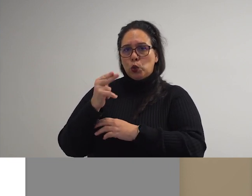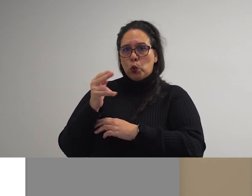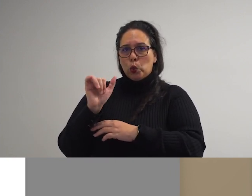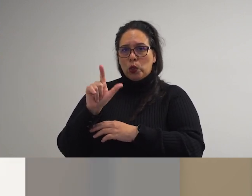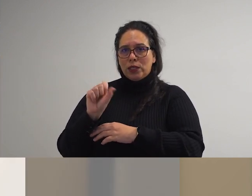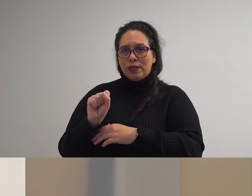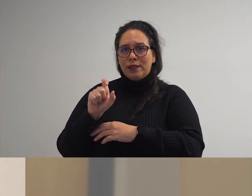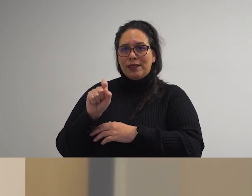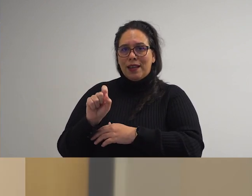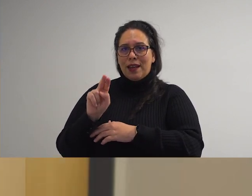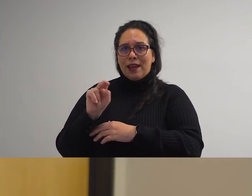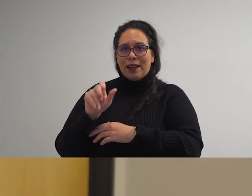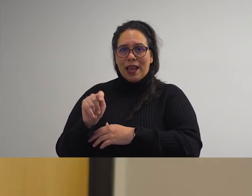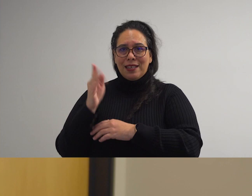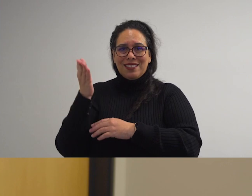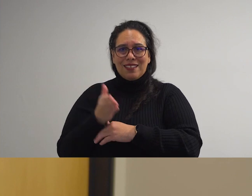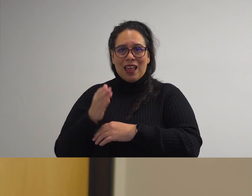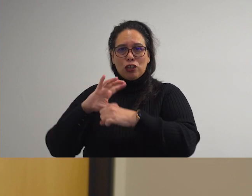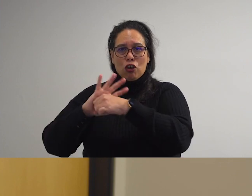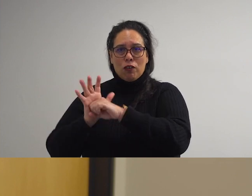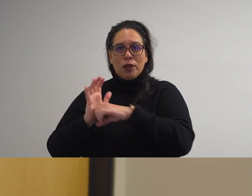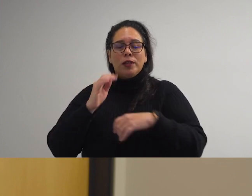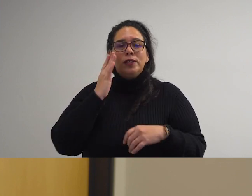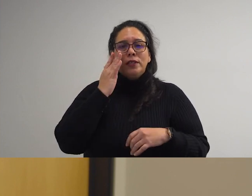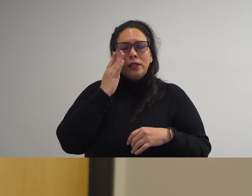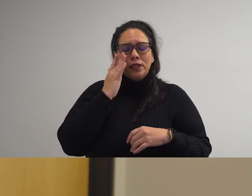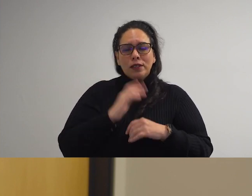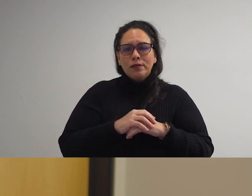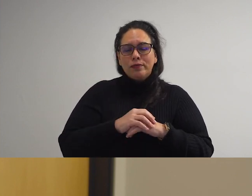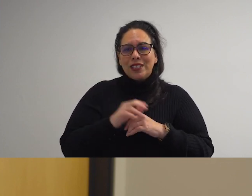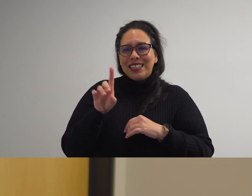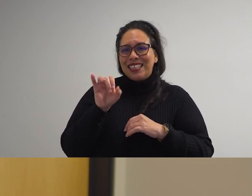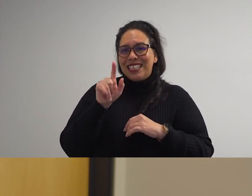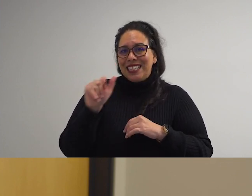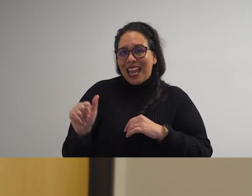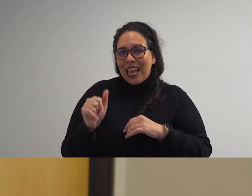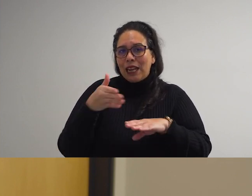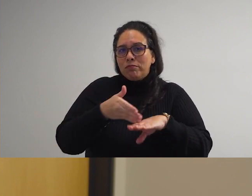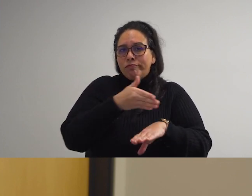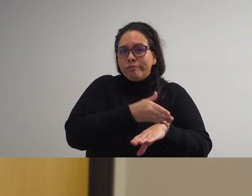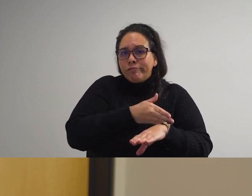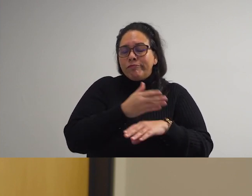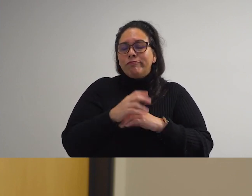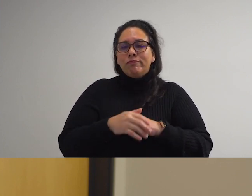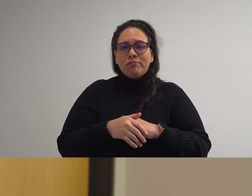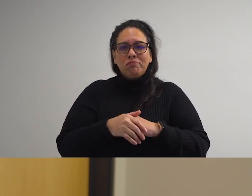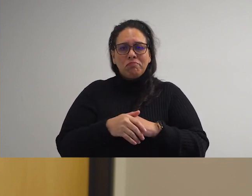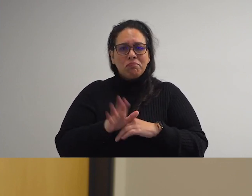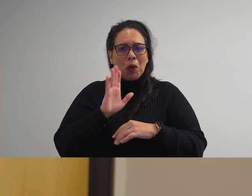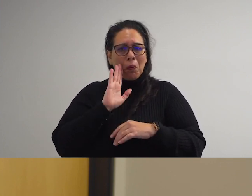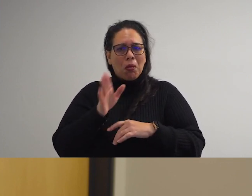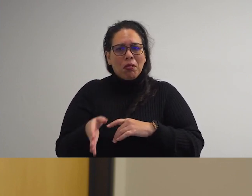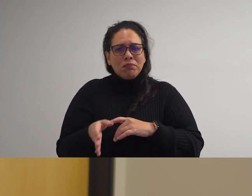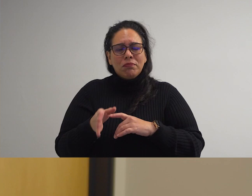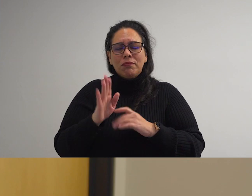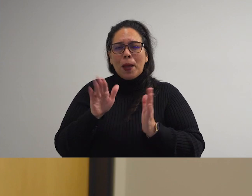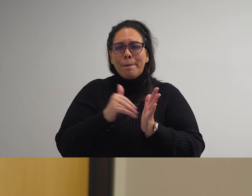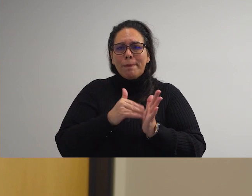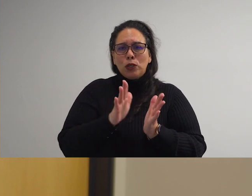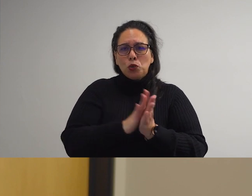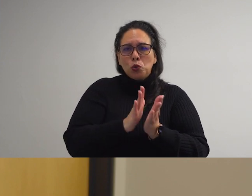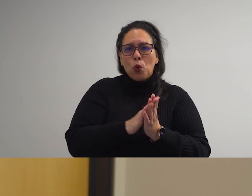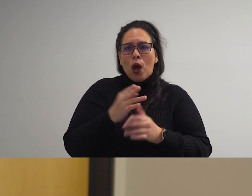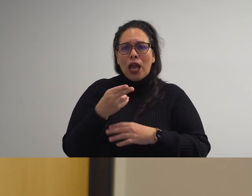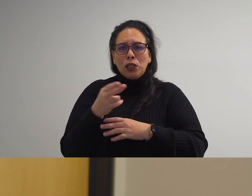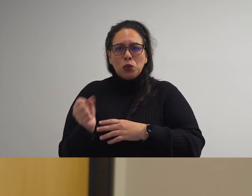lbschools.net/coronavirus. As community health data continue to improve, the likelihood increases that middle and high school in-person learning